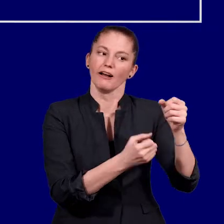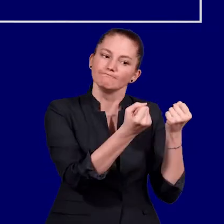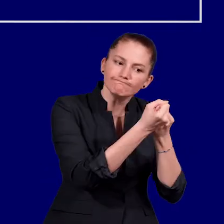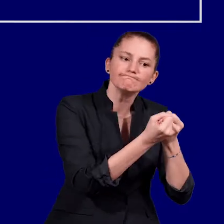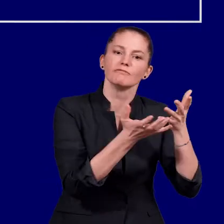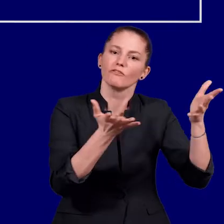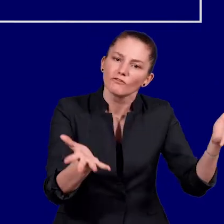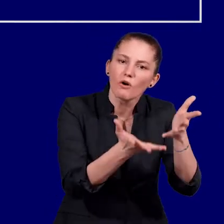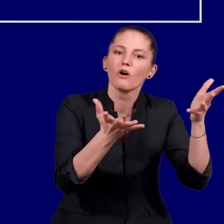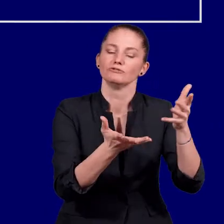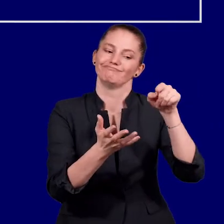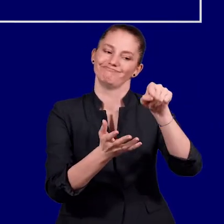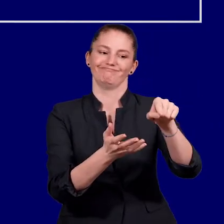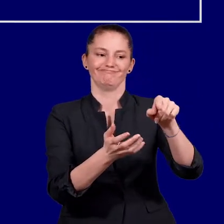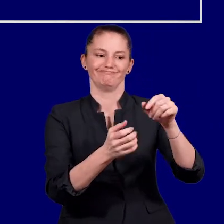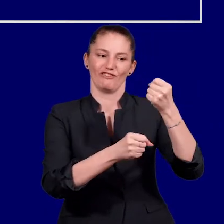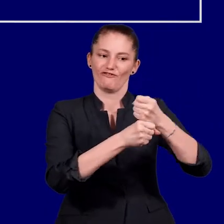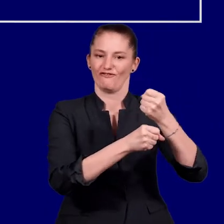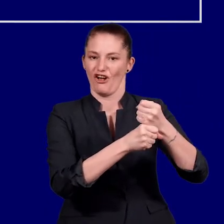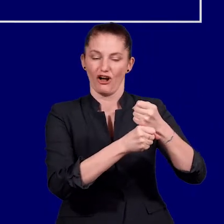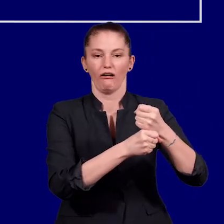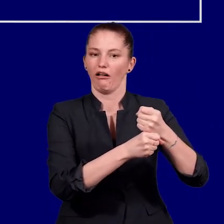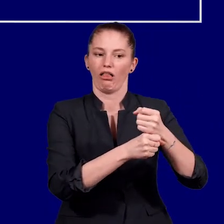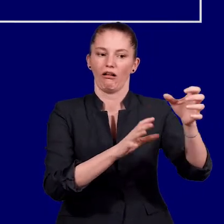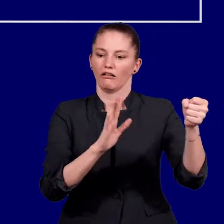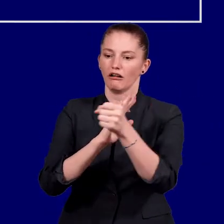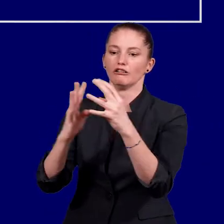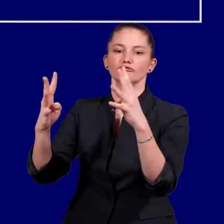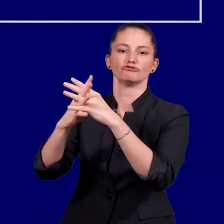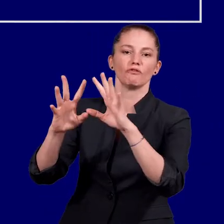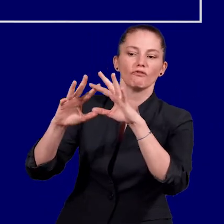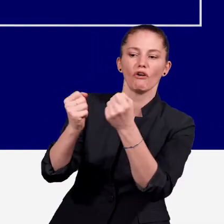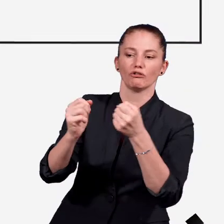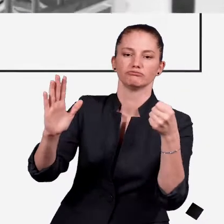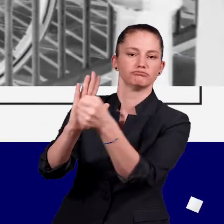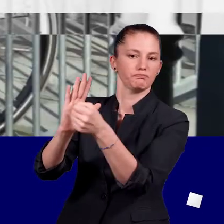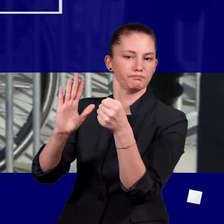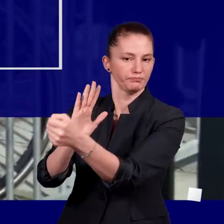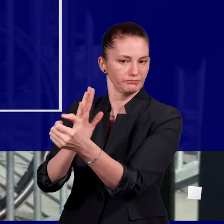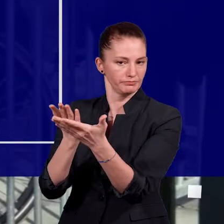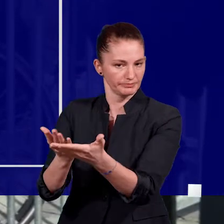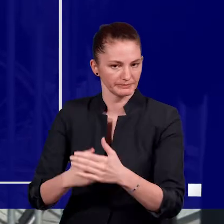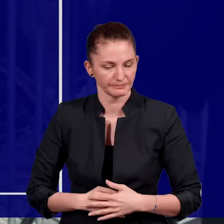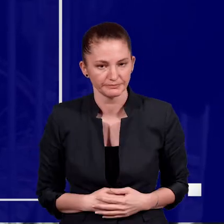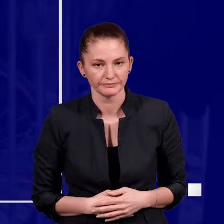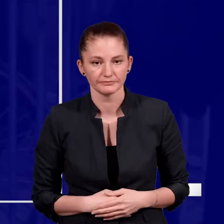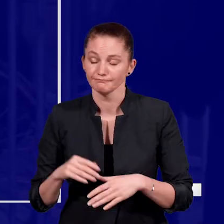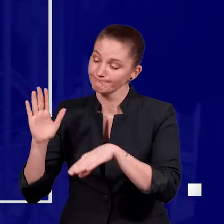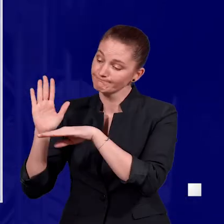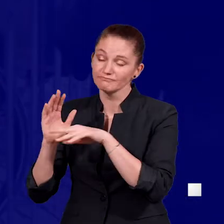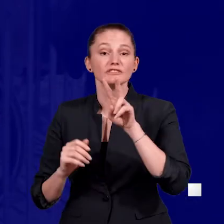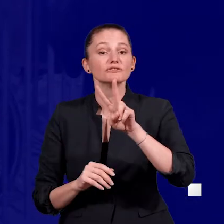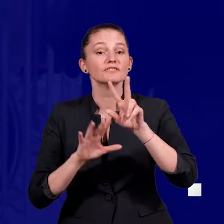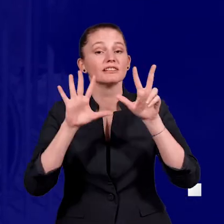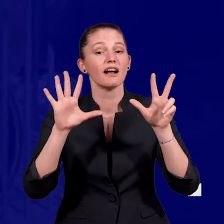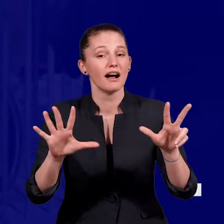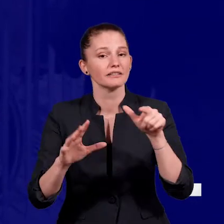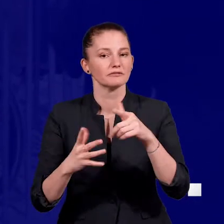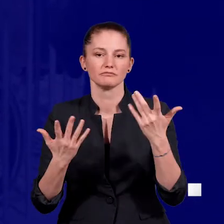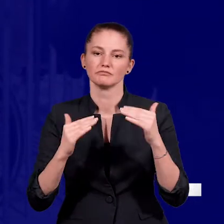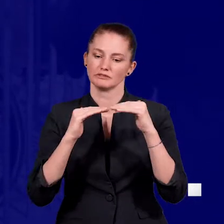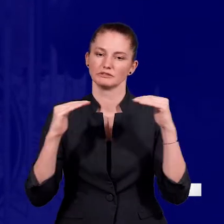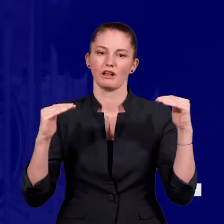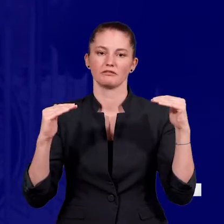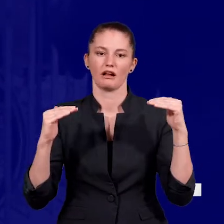build institutions and sheltered employment facilities for disabled people. Article 28.